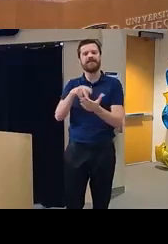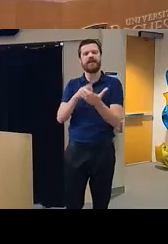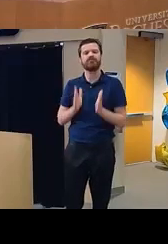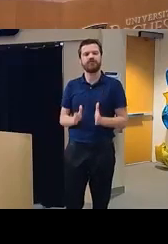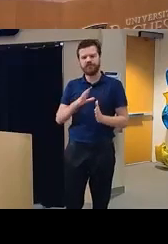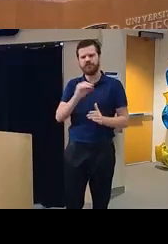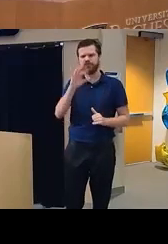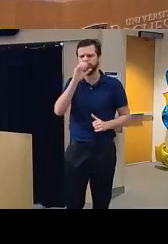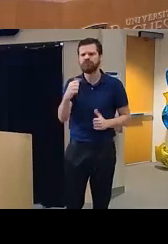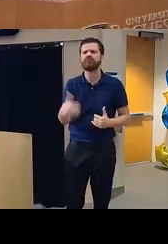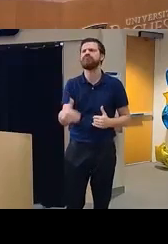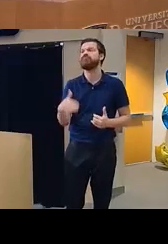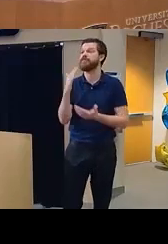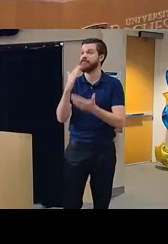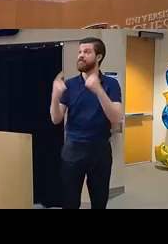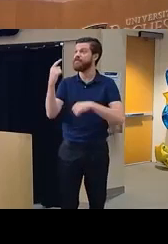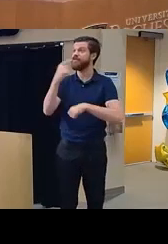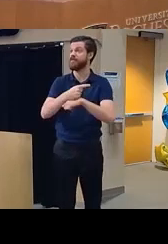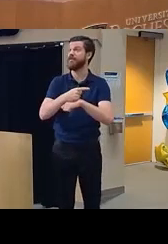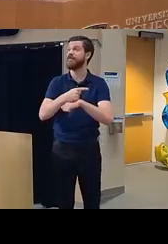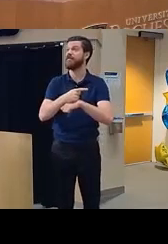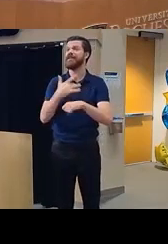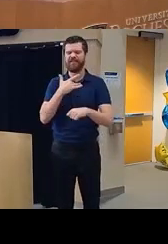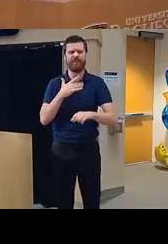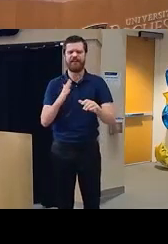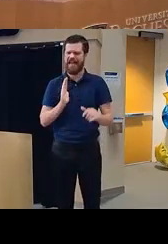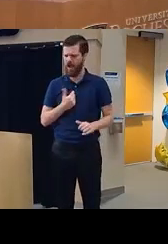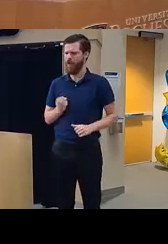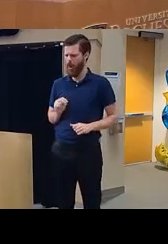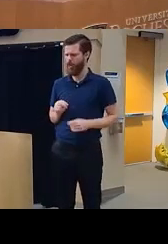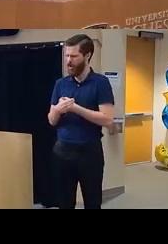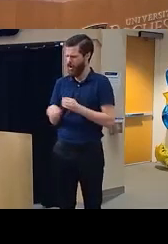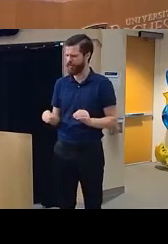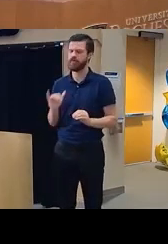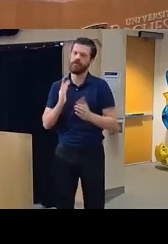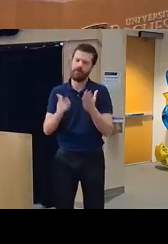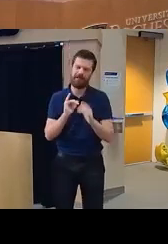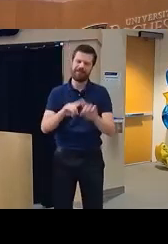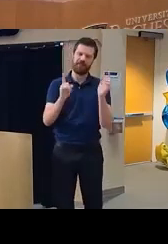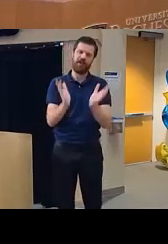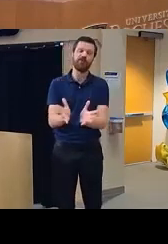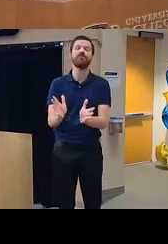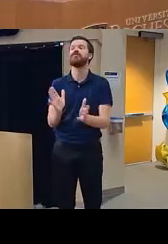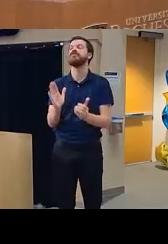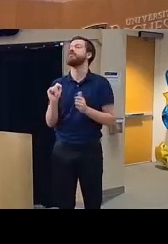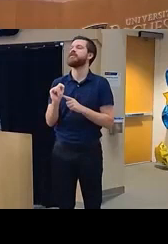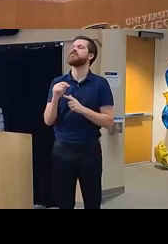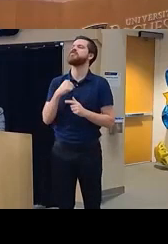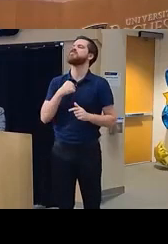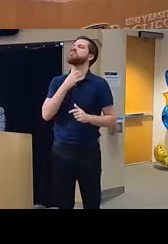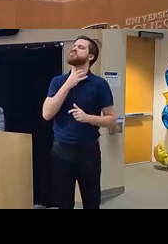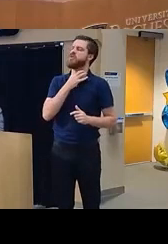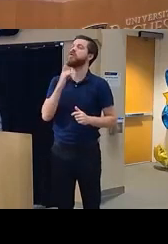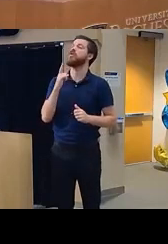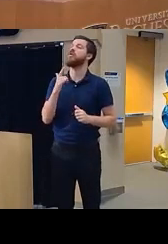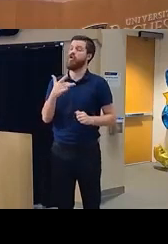really fascinating. There are days that I think we shouldn't have our own offices, which is a whole nother conversation. But I'm curious, in terms